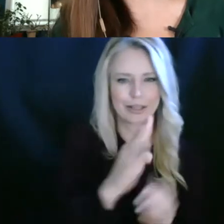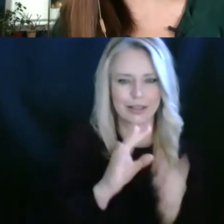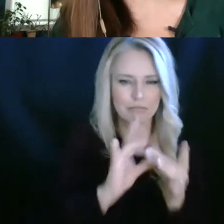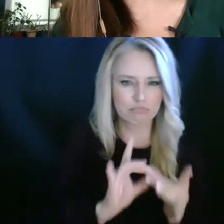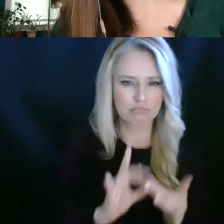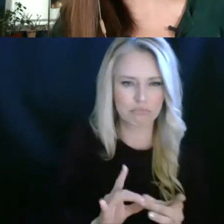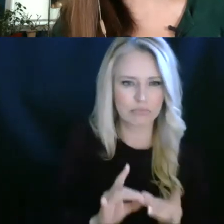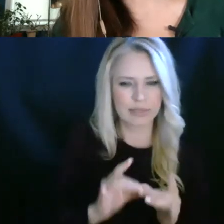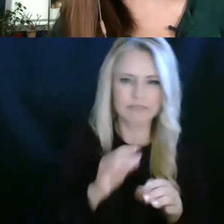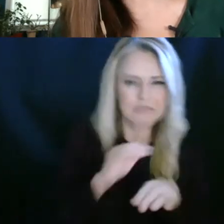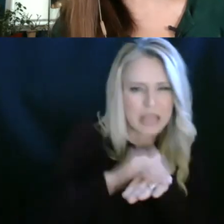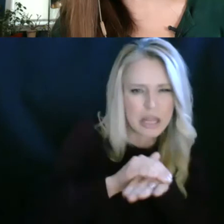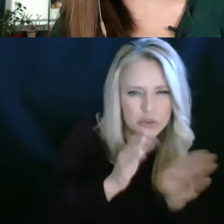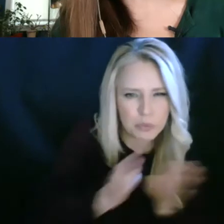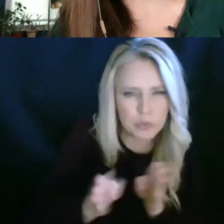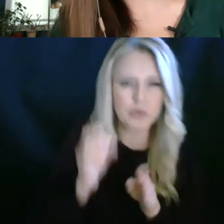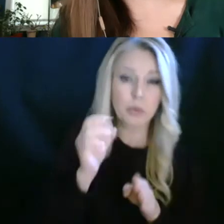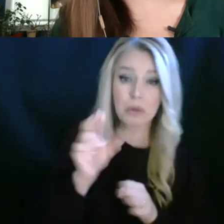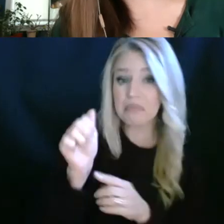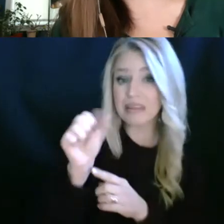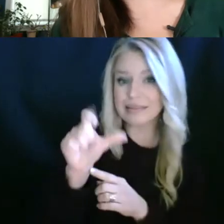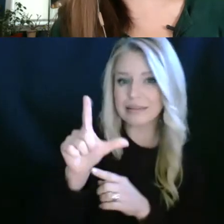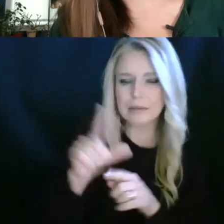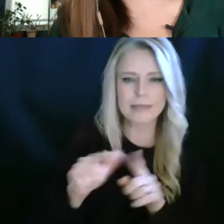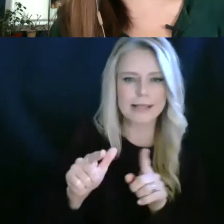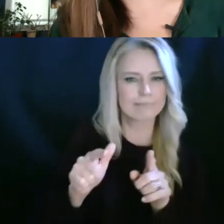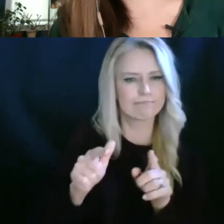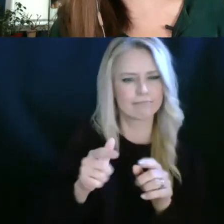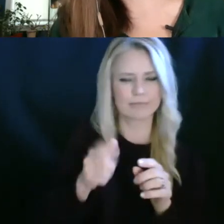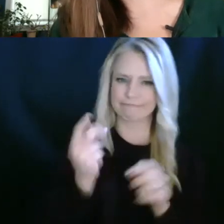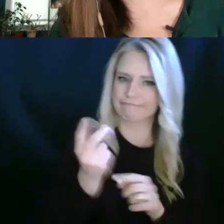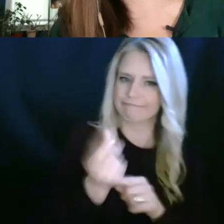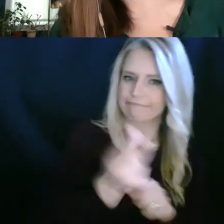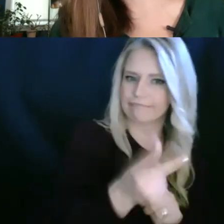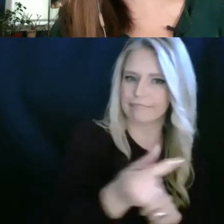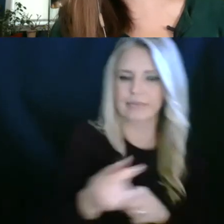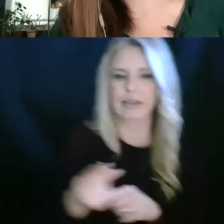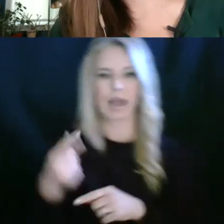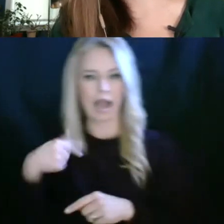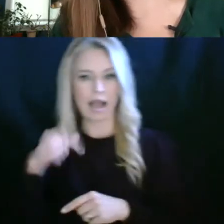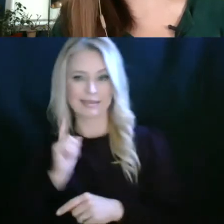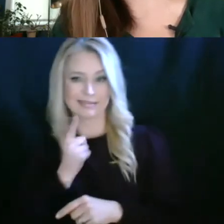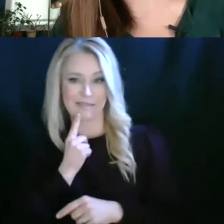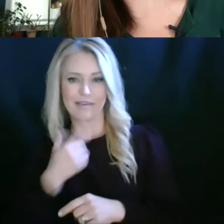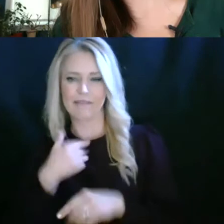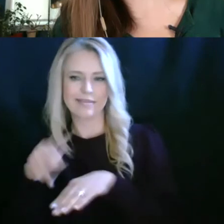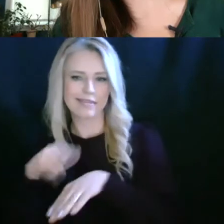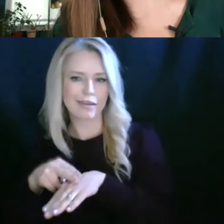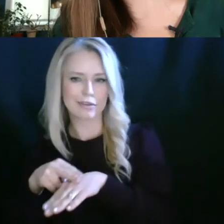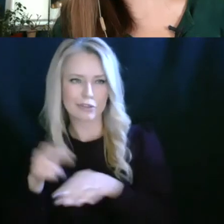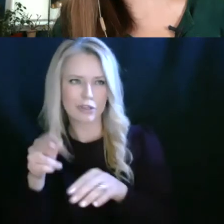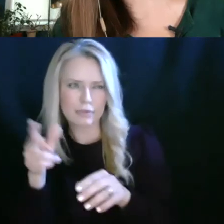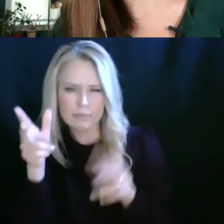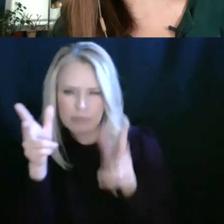information. Certainly, they're certainly skilled, but oftentimes it can be more influenced by English order because